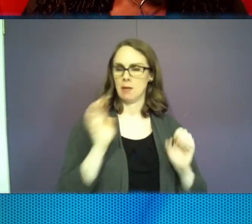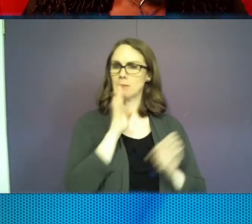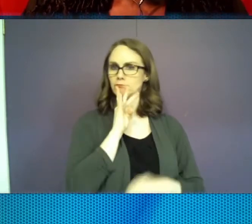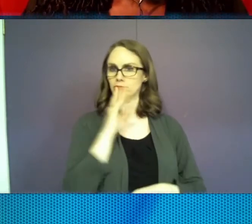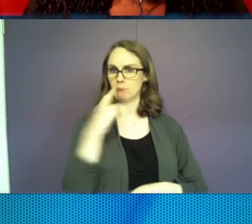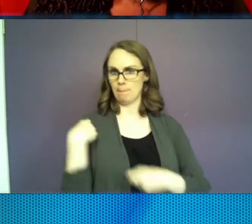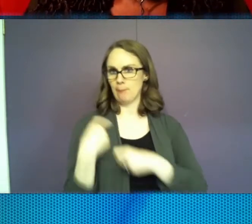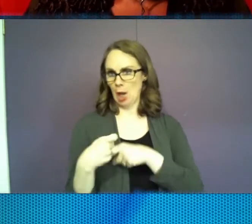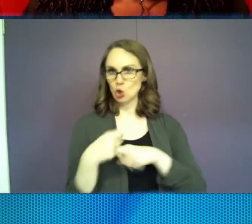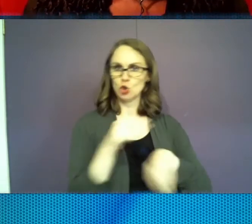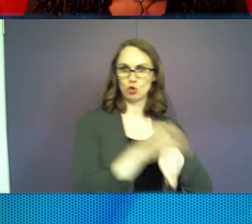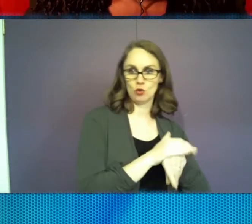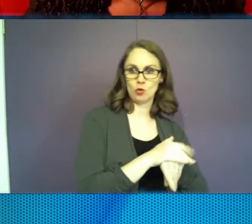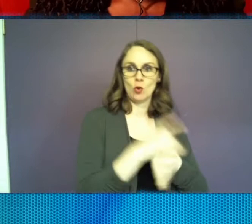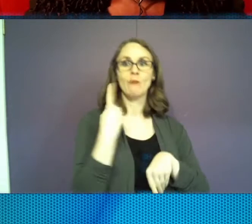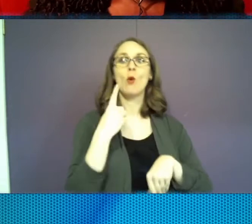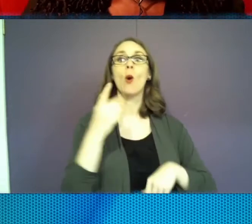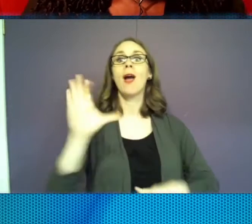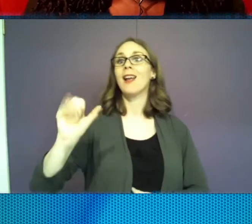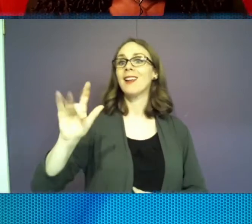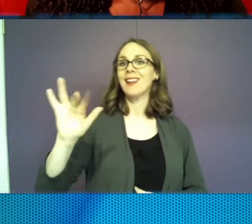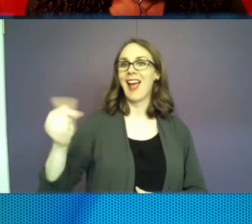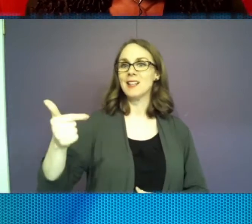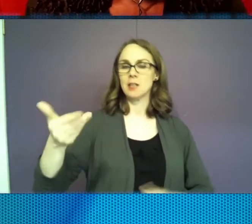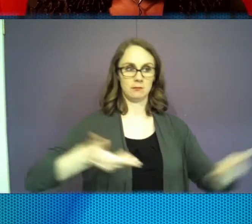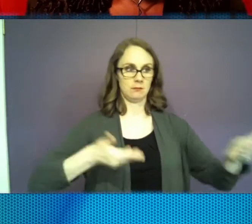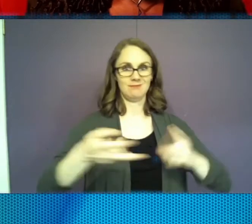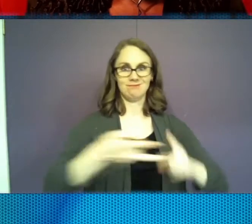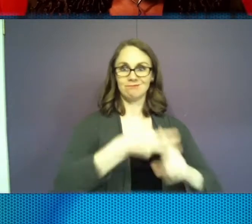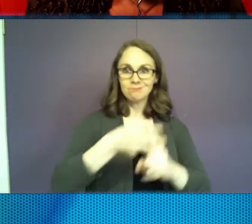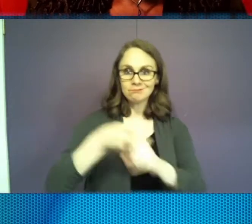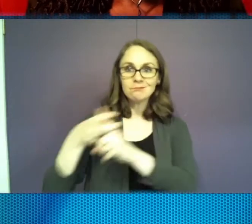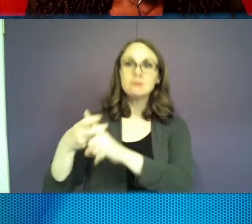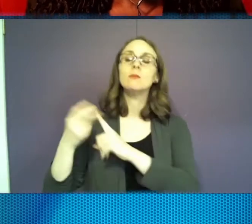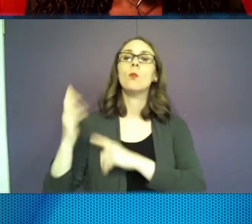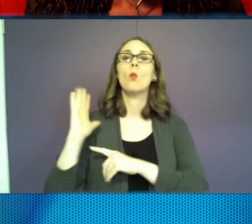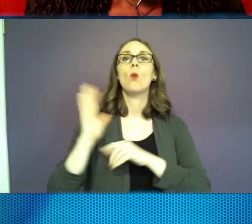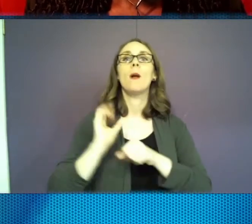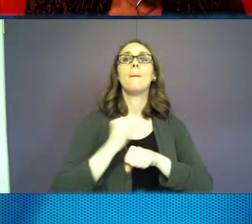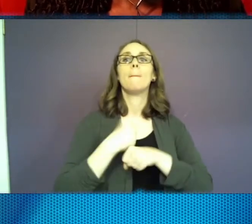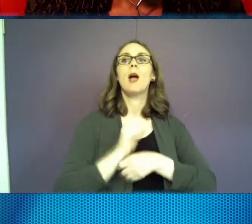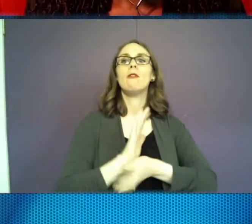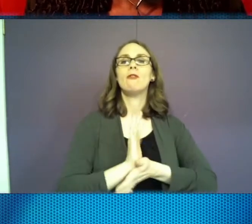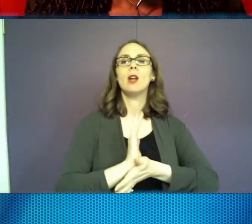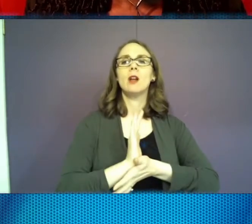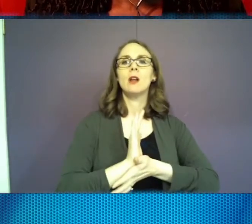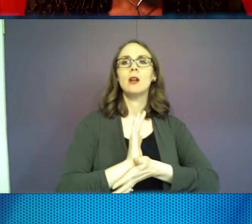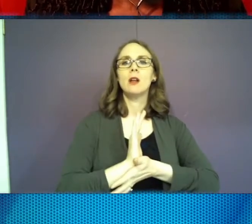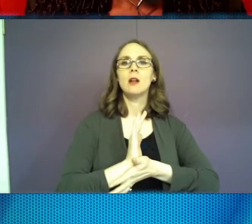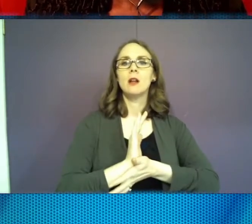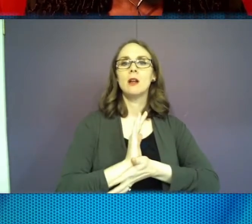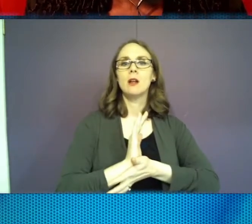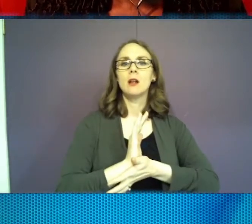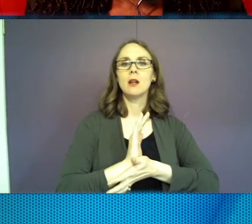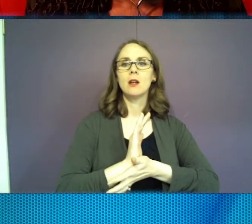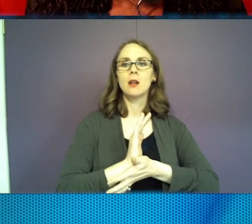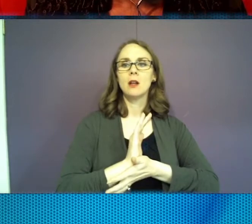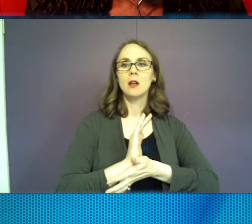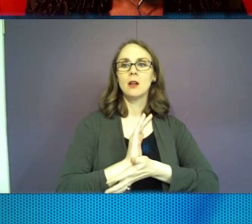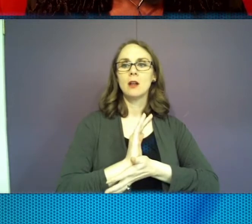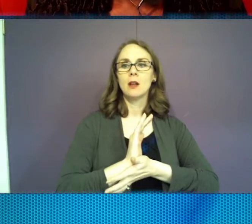English for a casting, because we're going to make a video humor